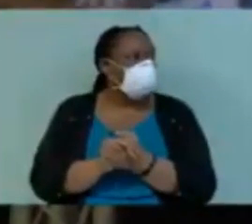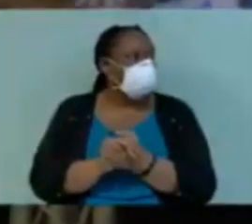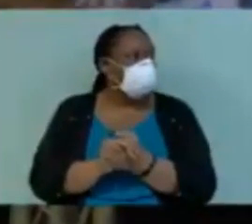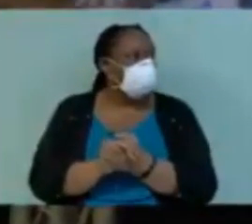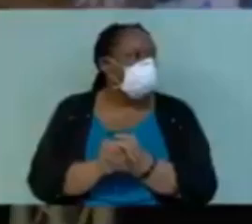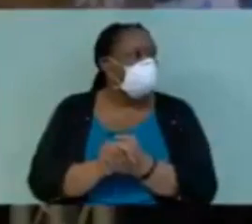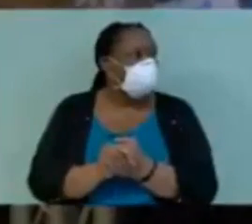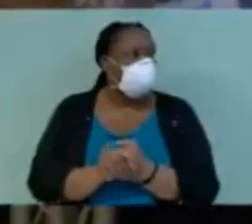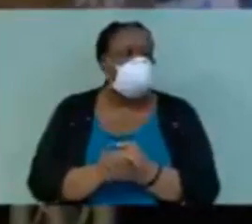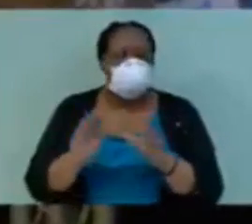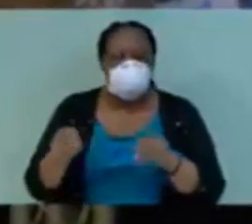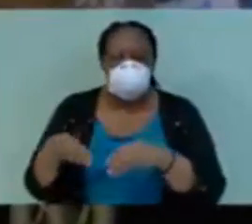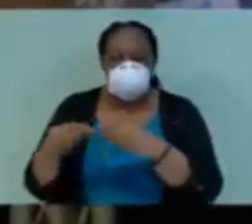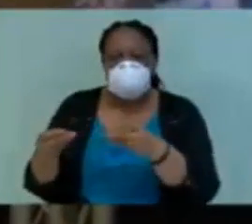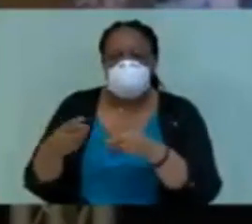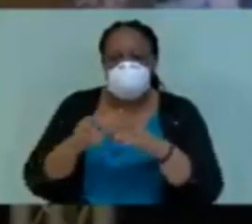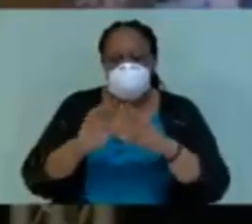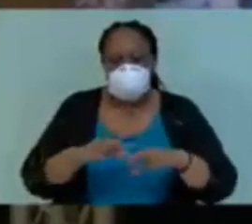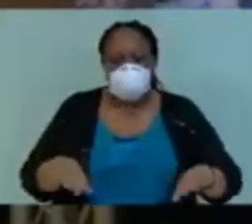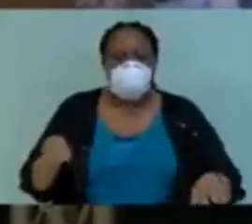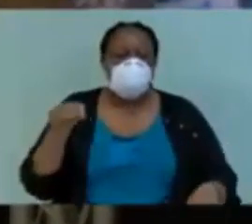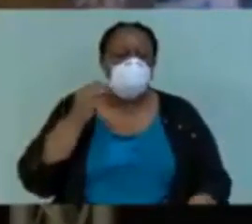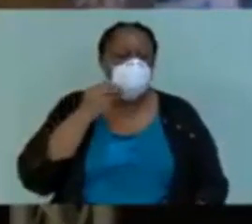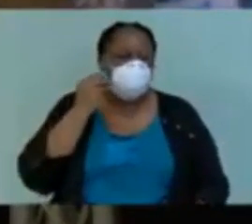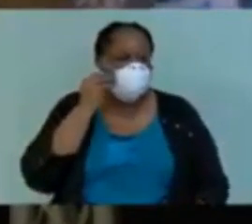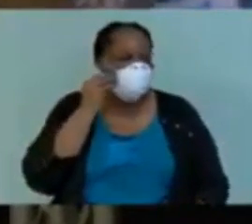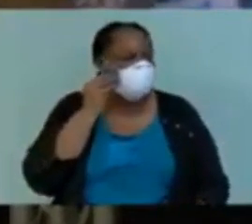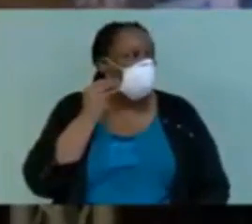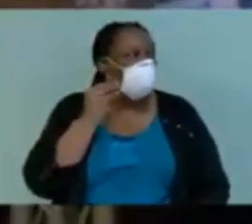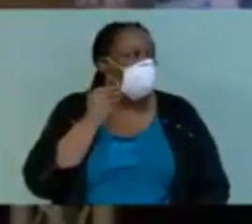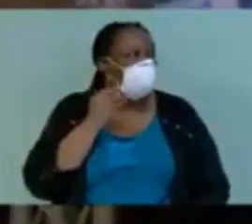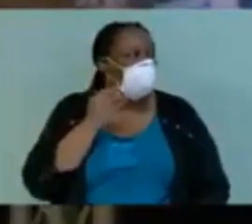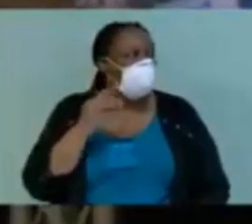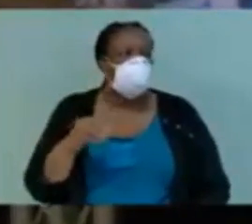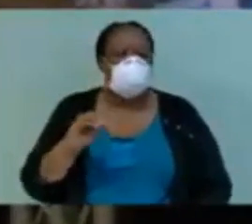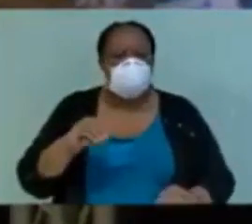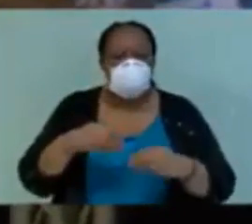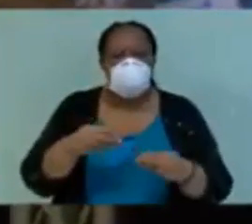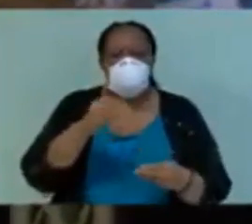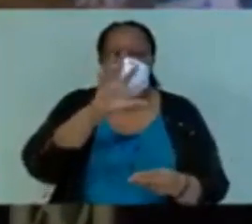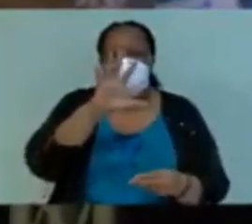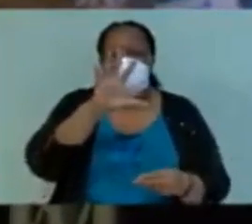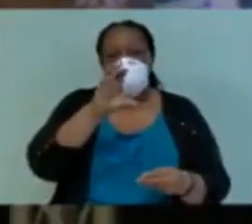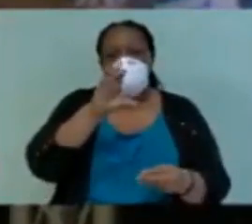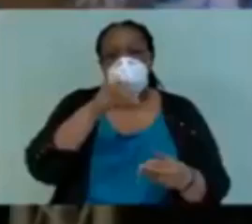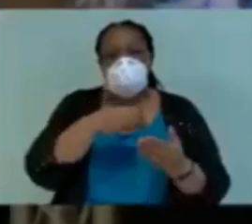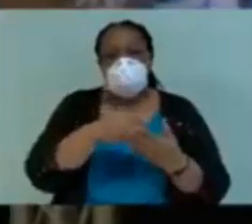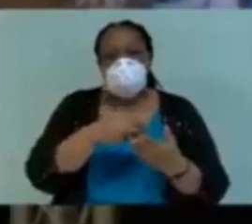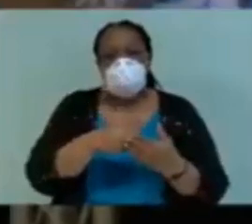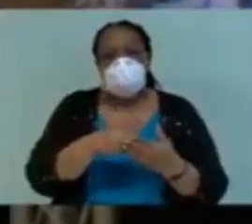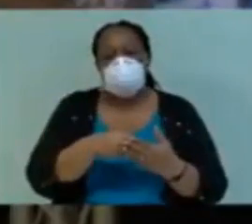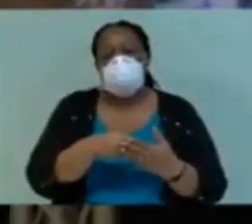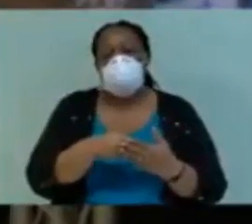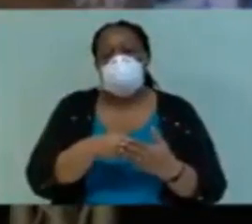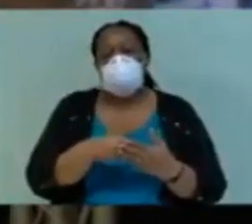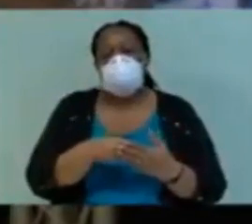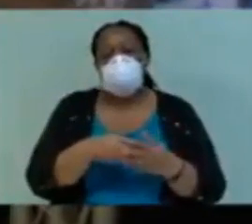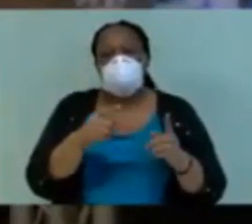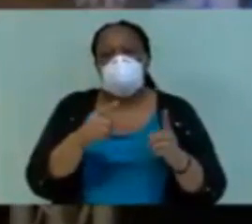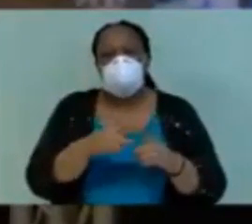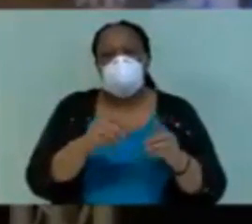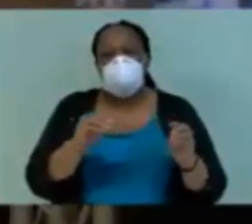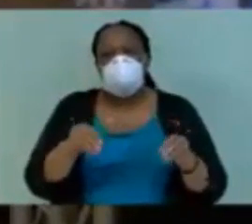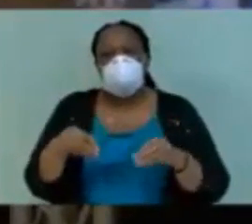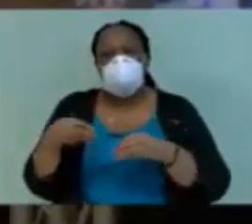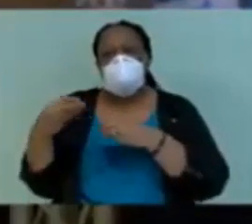She and he asked me not to reveal their names, but they were moved as well as citizens of this land to make